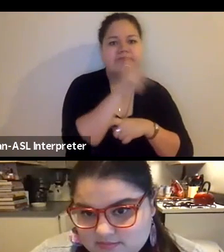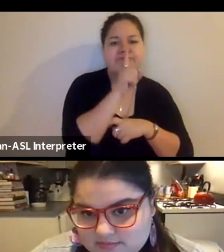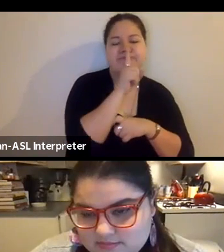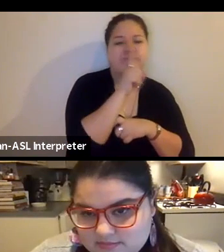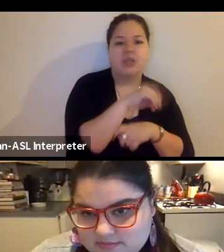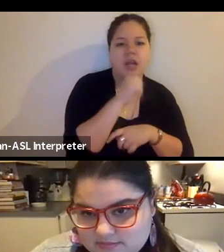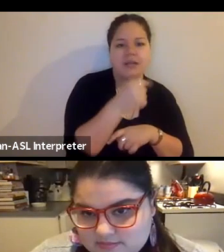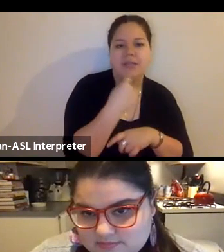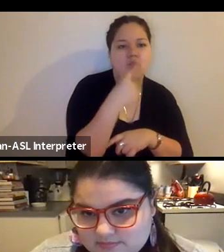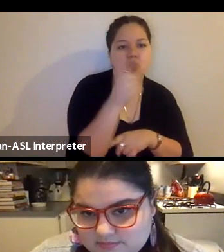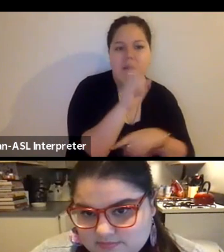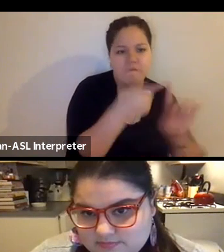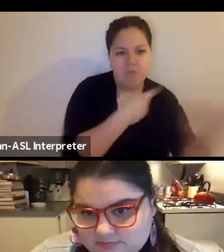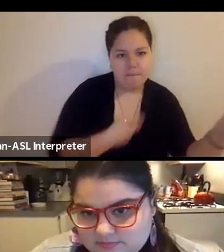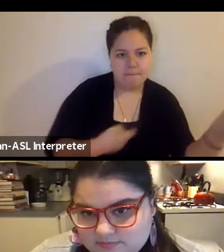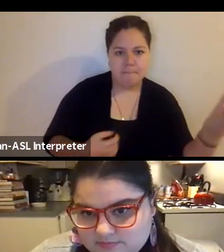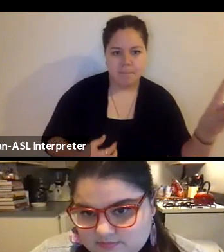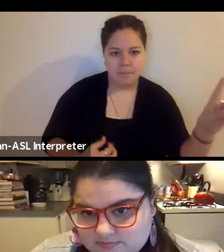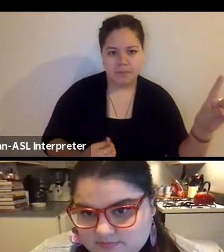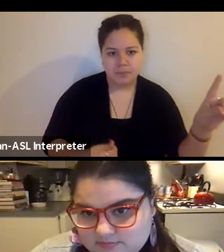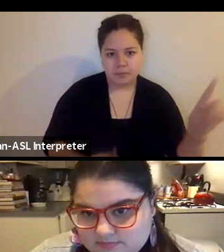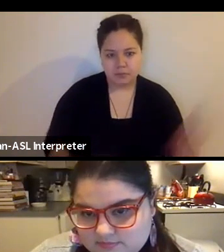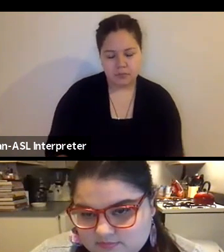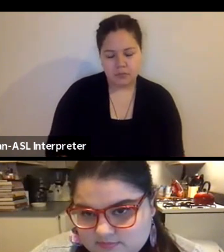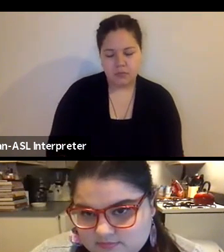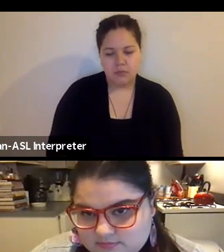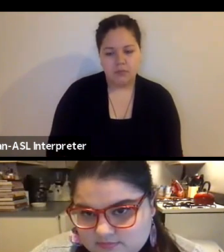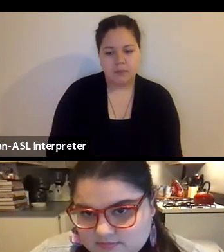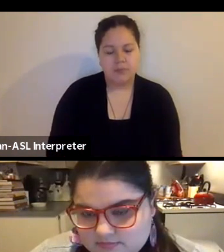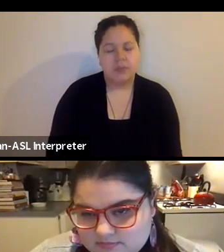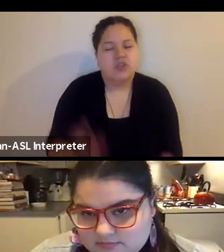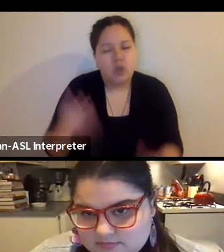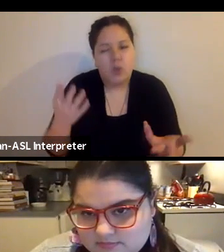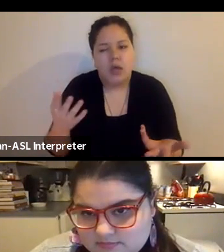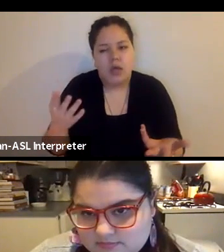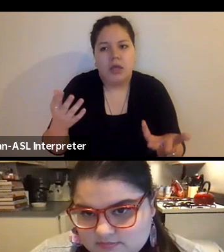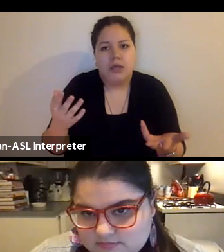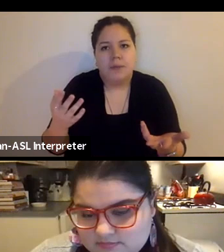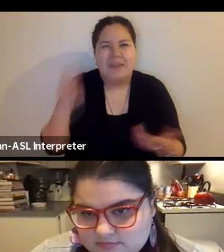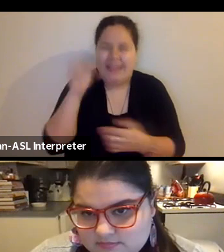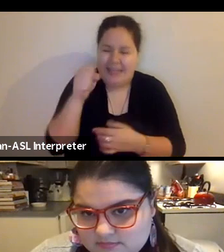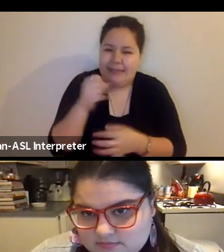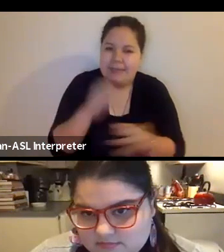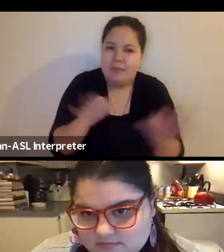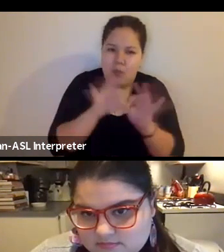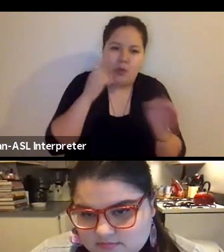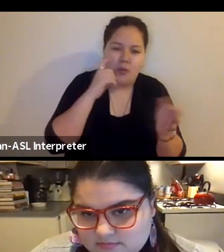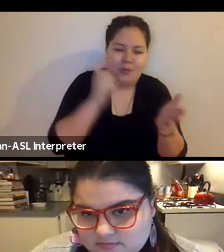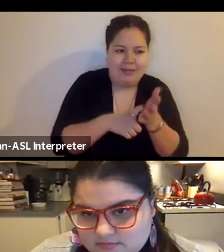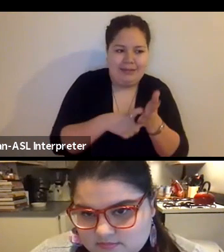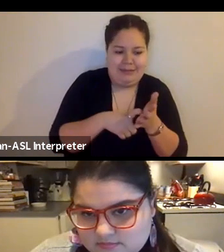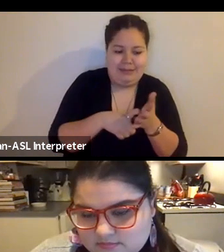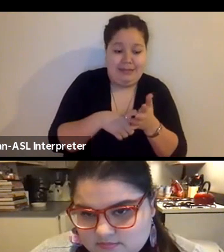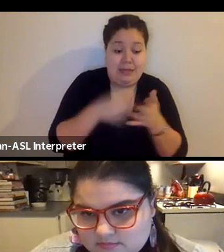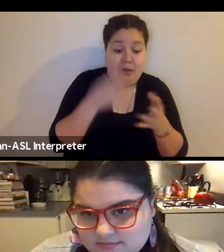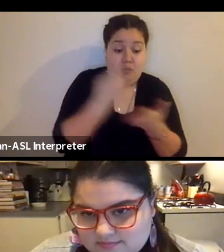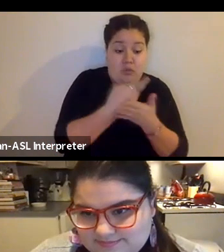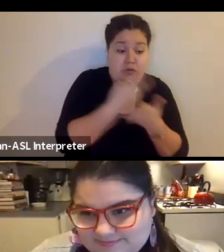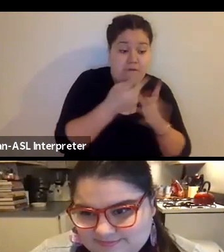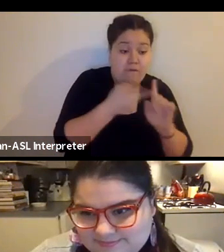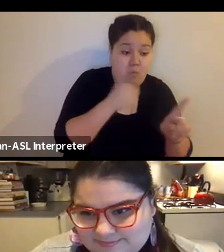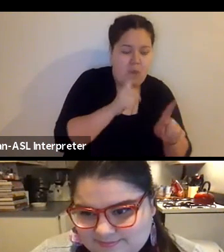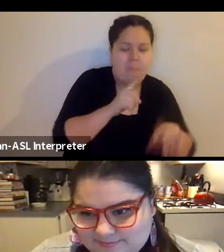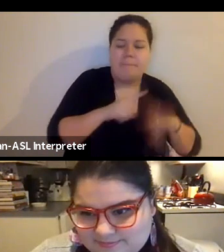materials, where these sources are coming from. But we also have to recognize that we are often individualized in this. And so